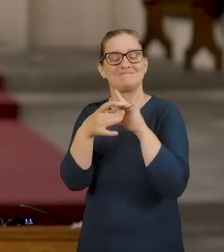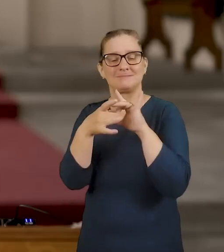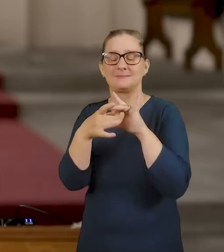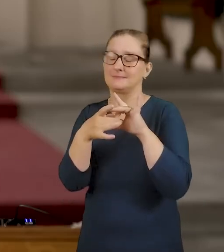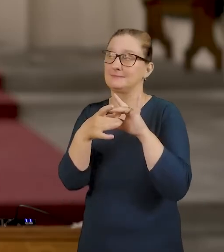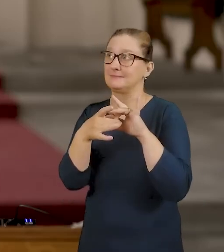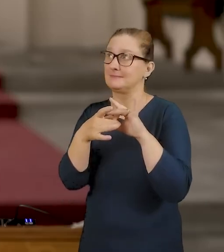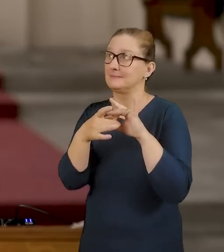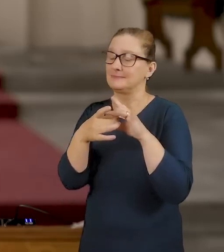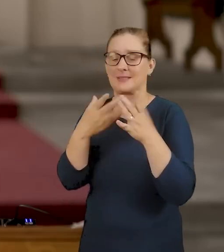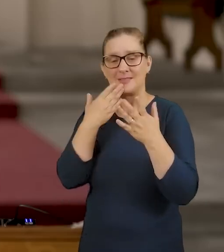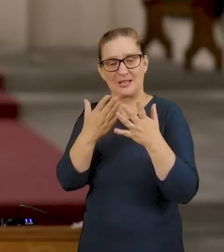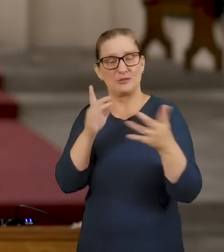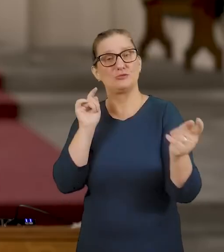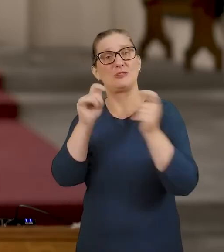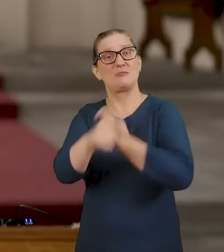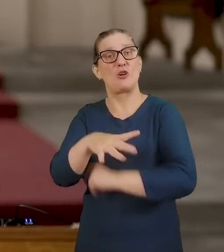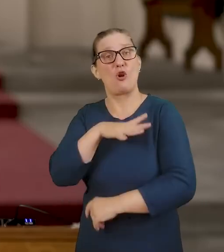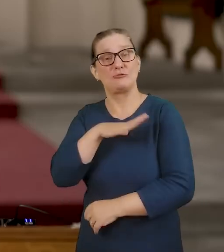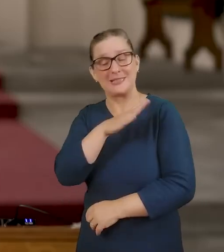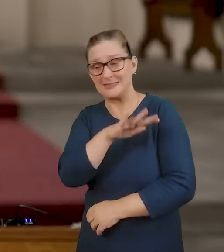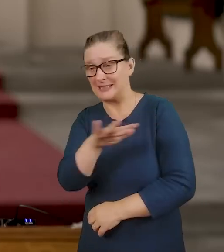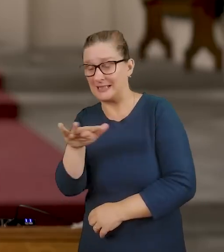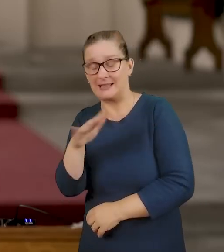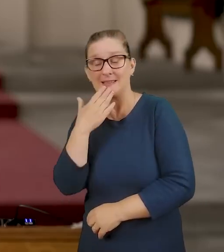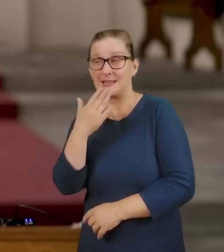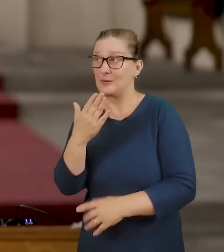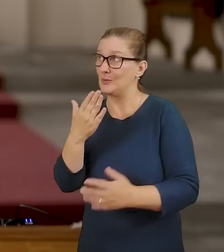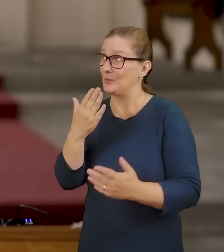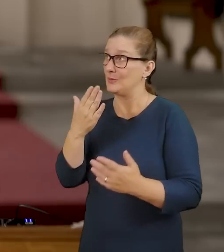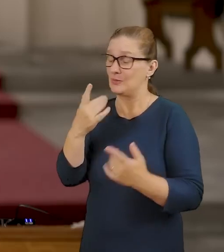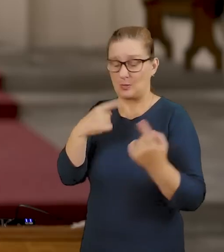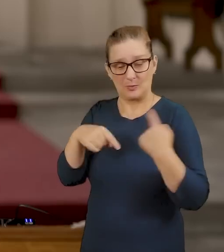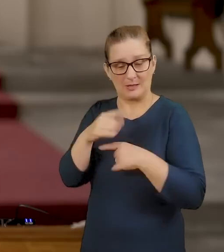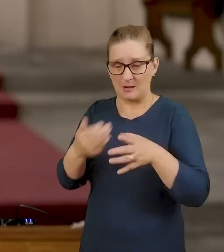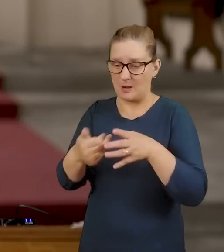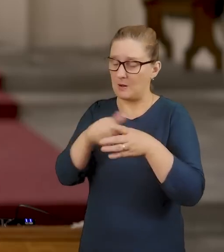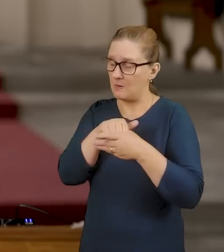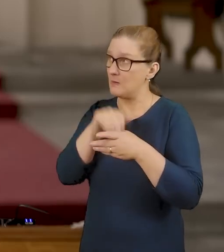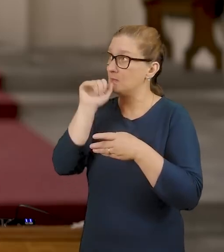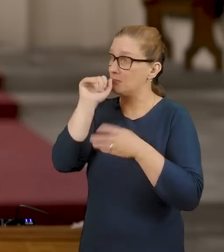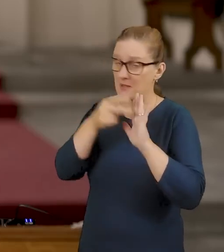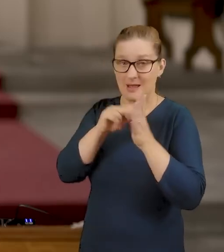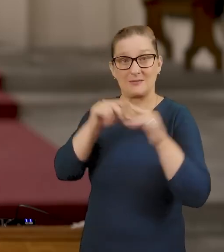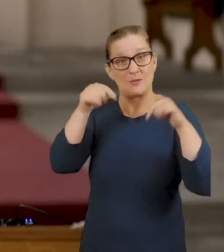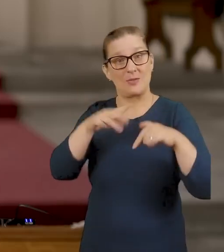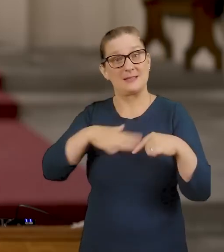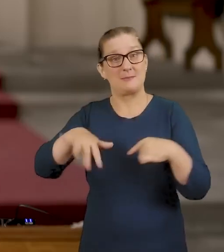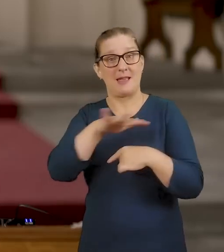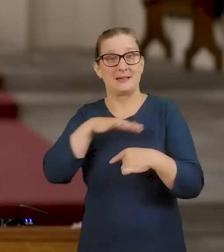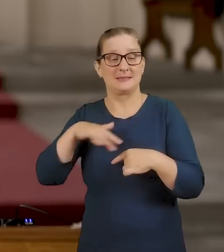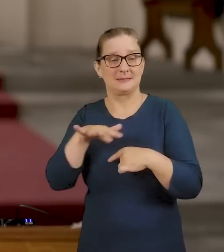Thank you that there is transformation already happening here. Thank you for allowing us to be a part of your plans for this place.